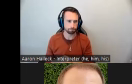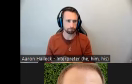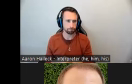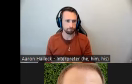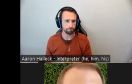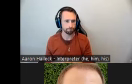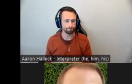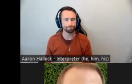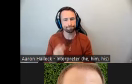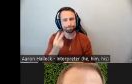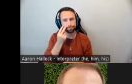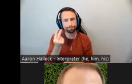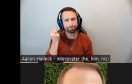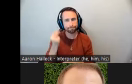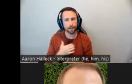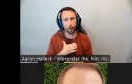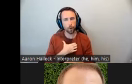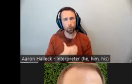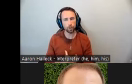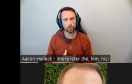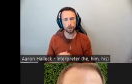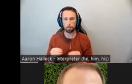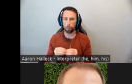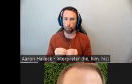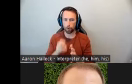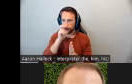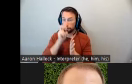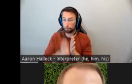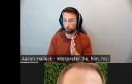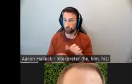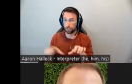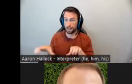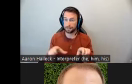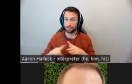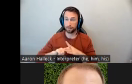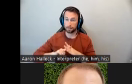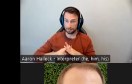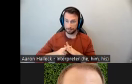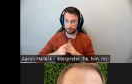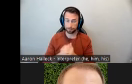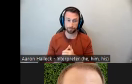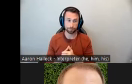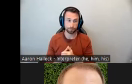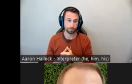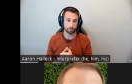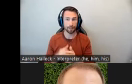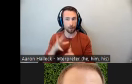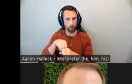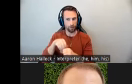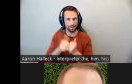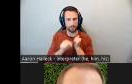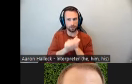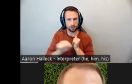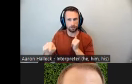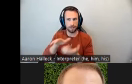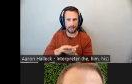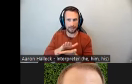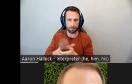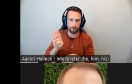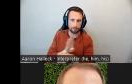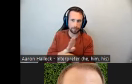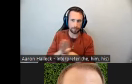wish we would have done a lot more immersion activity up front in the business units, in the academic and the